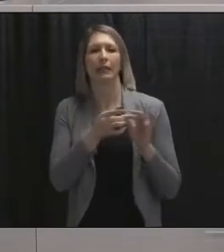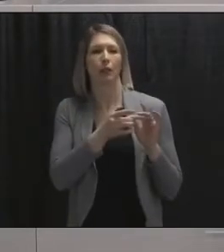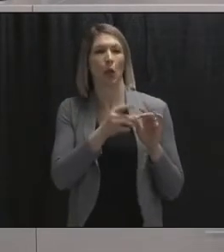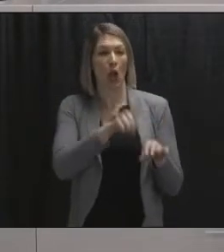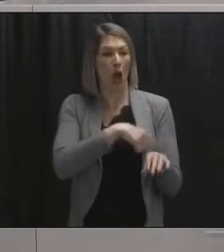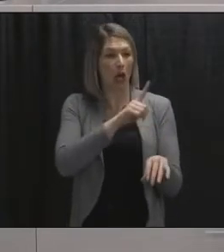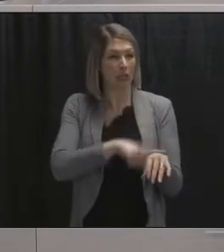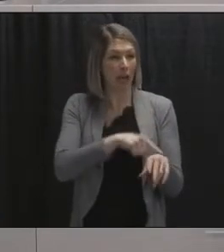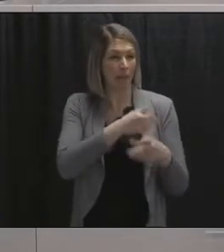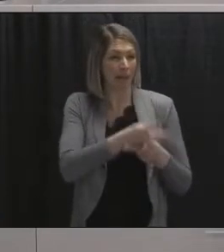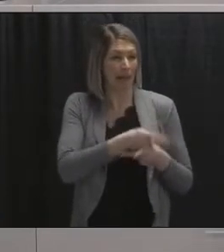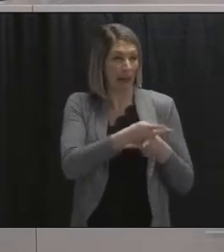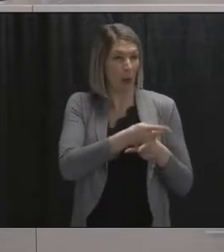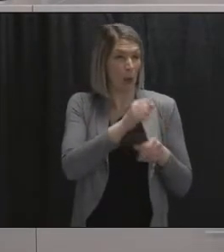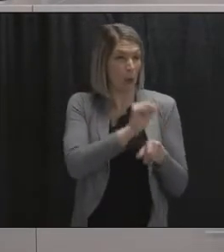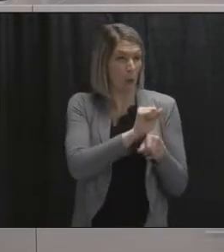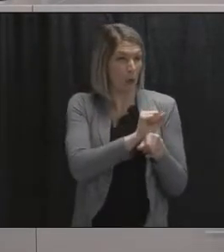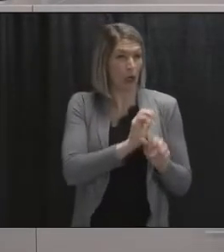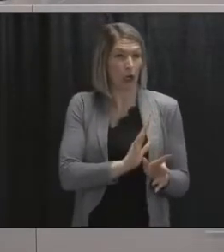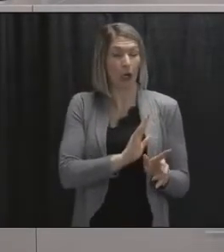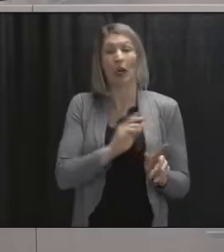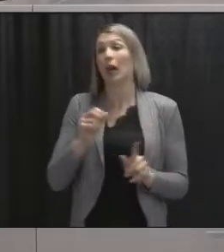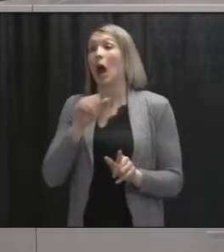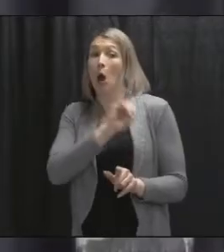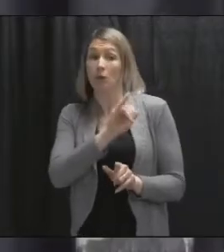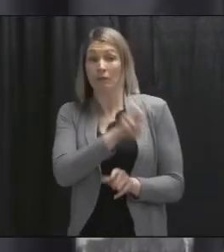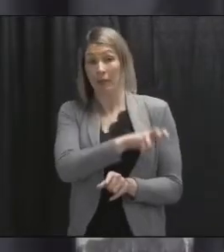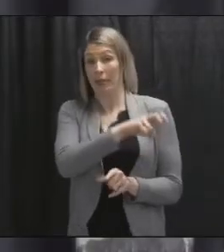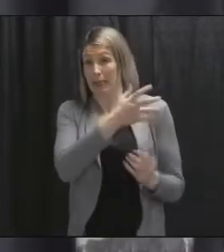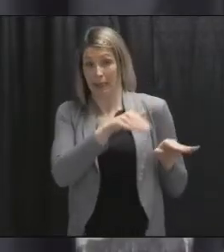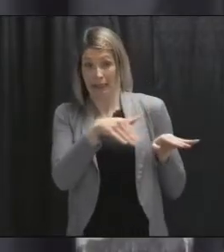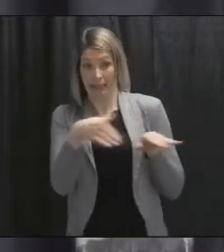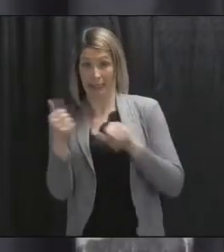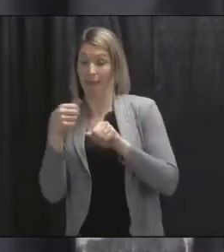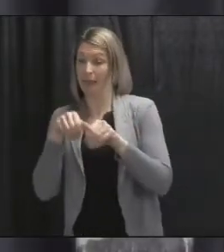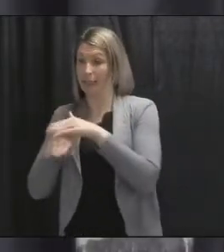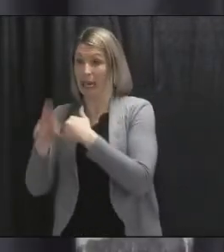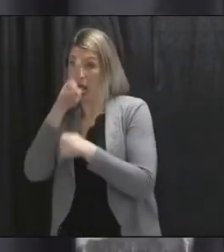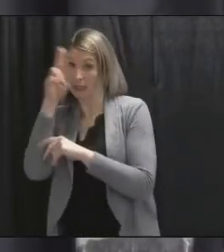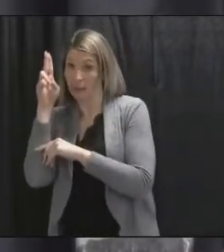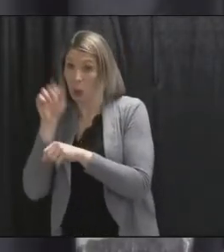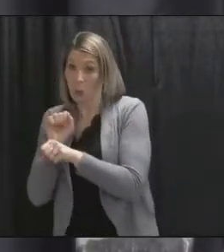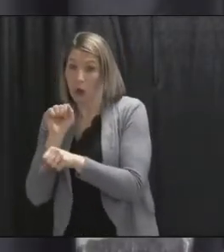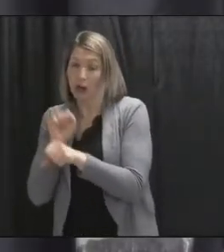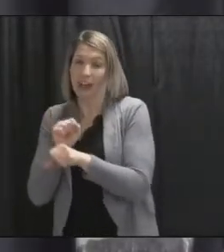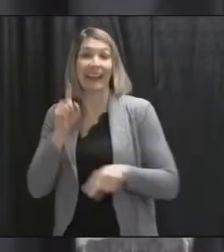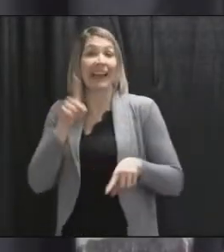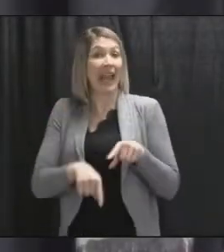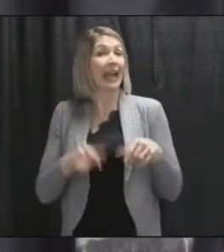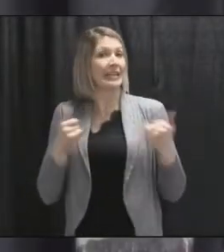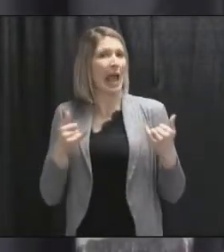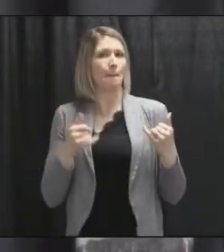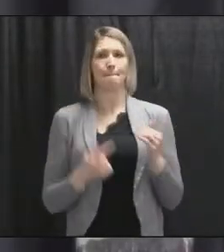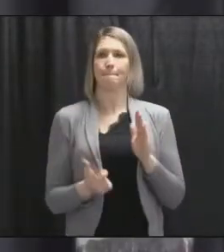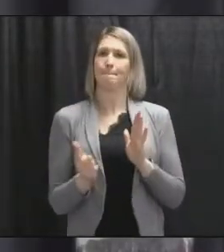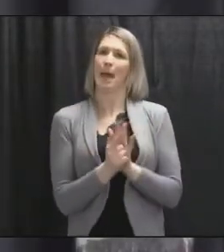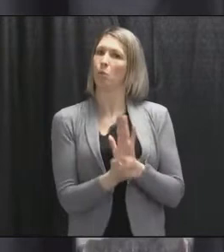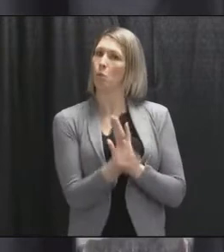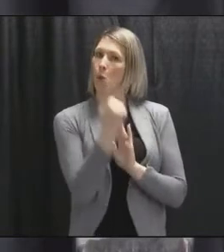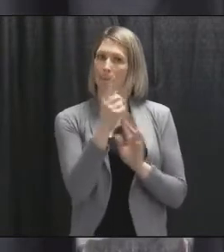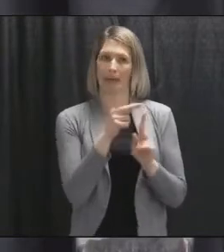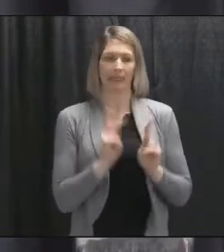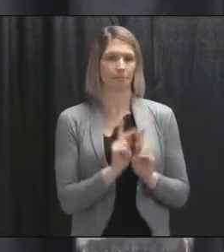privately run personal care homes as well? Obviously, I can deal, in a sense, more directly with the regional health